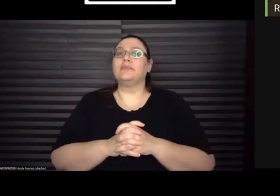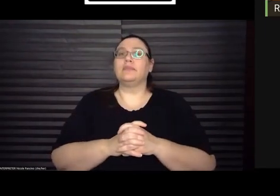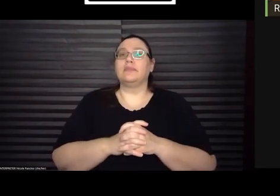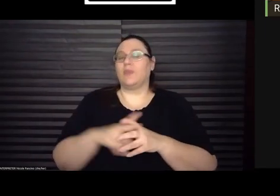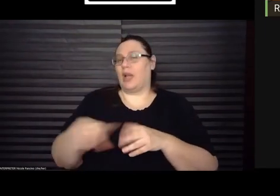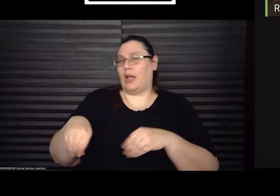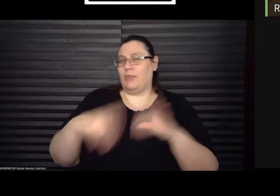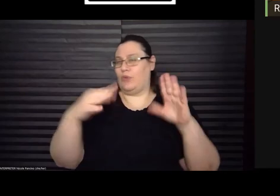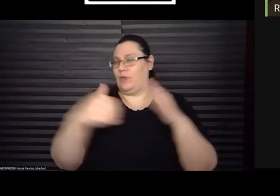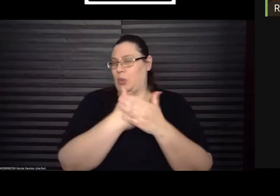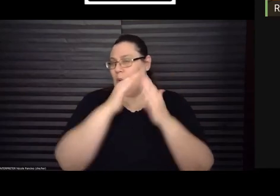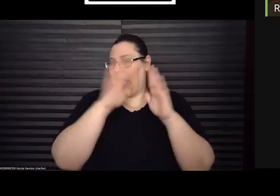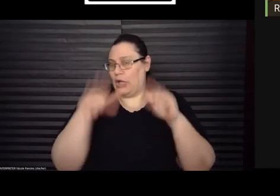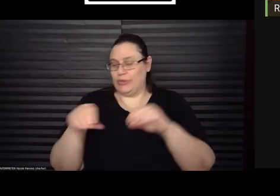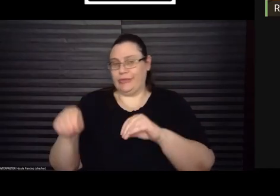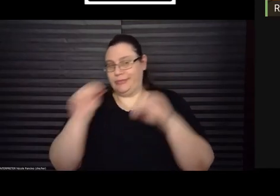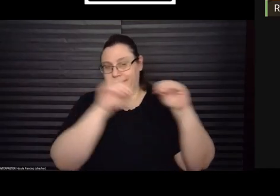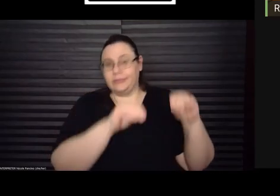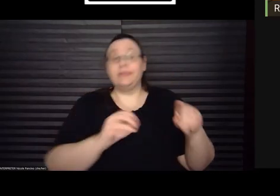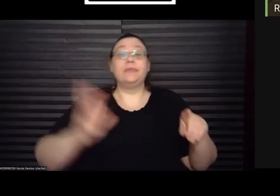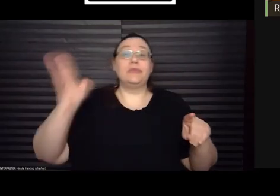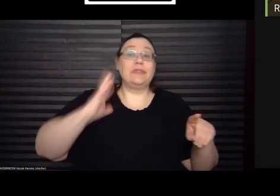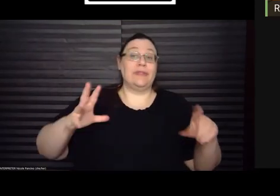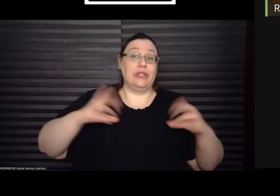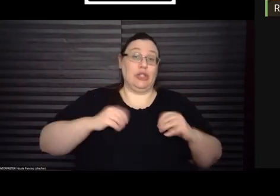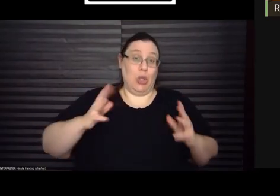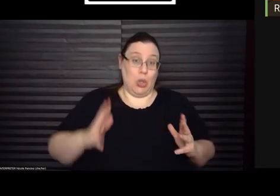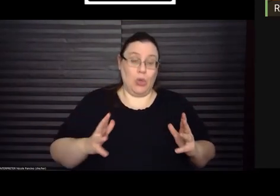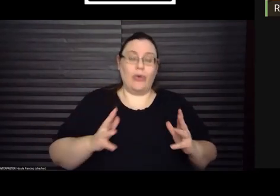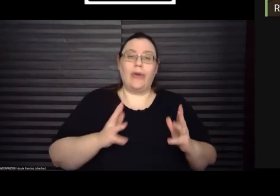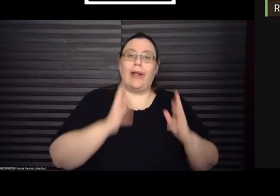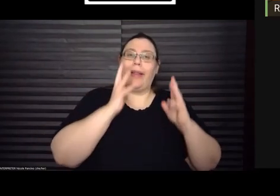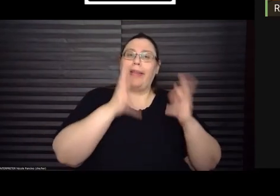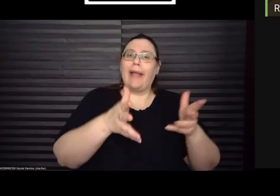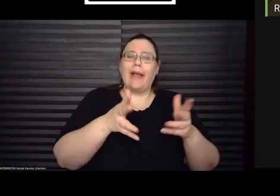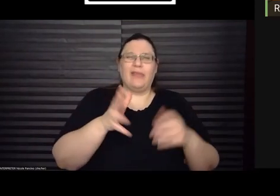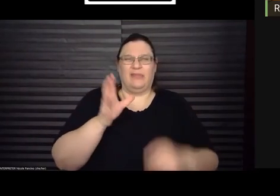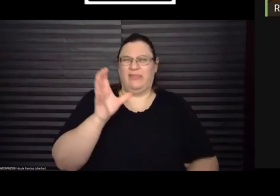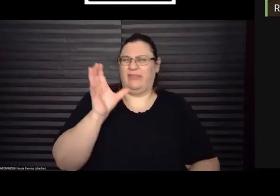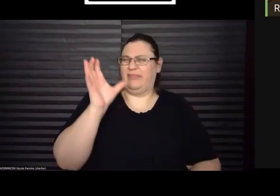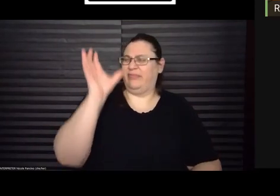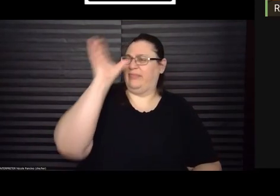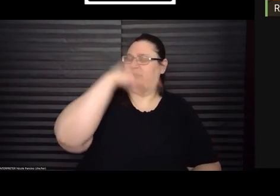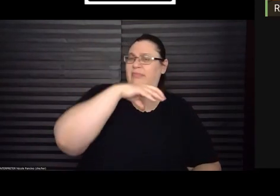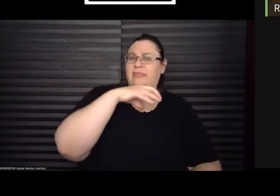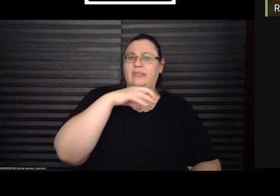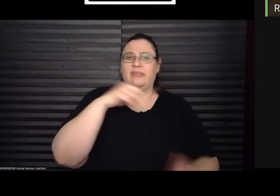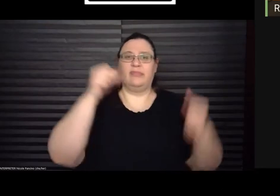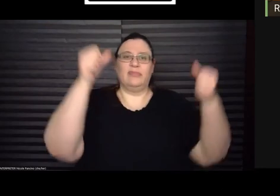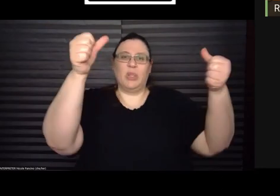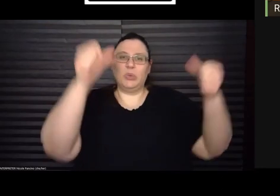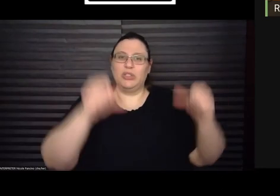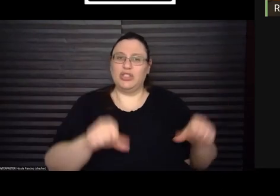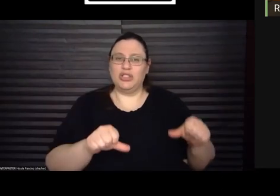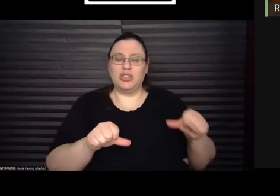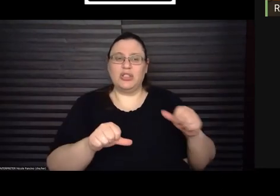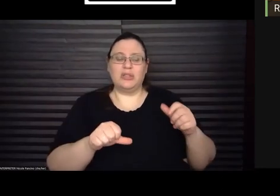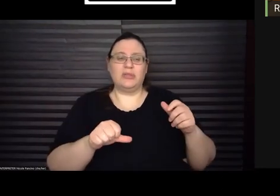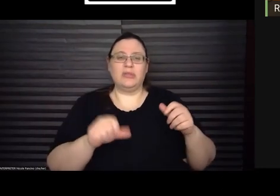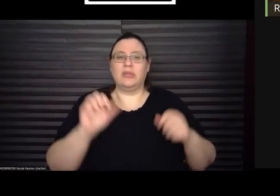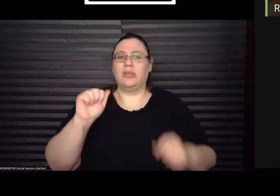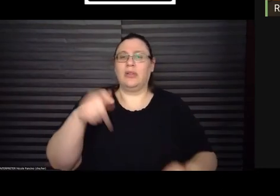I moved into a new house, and the previous owner had left this very weird poster